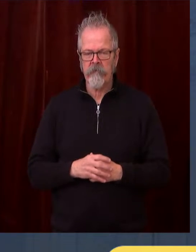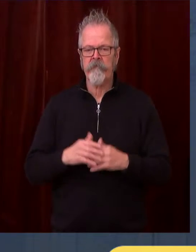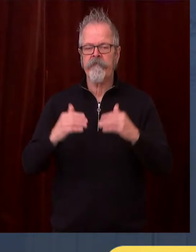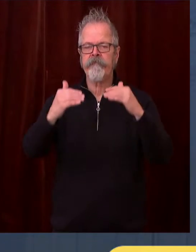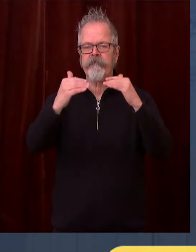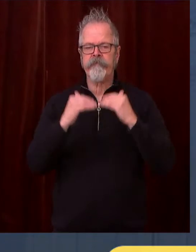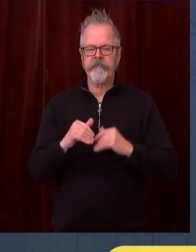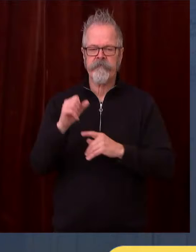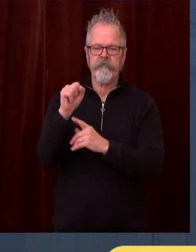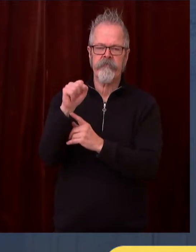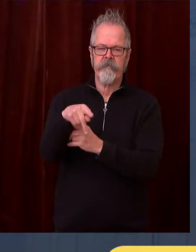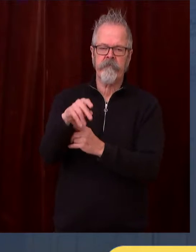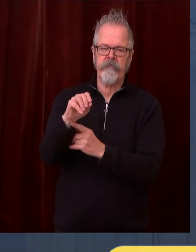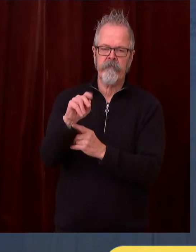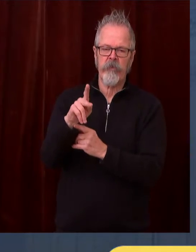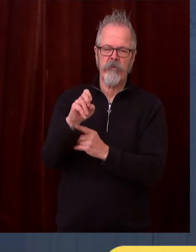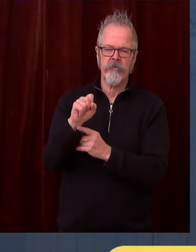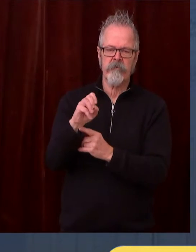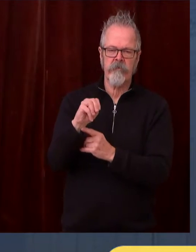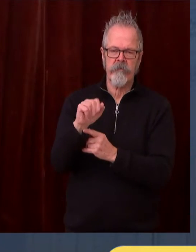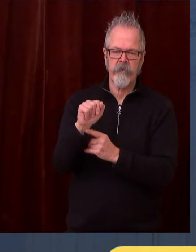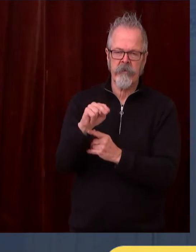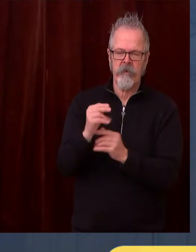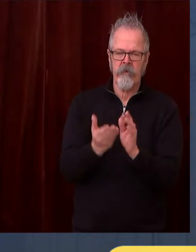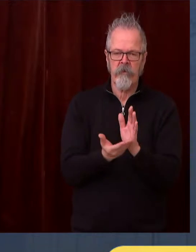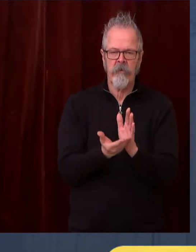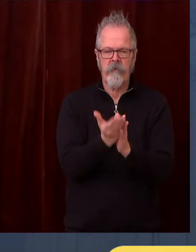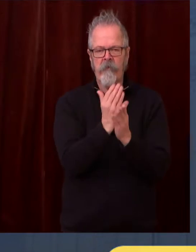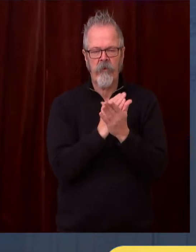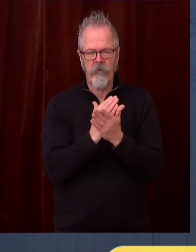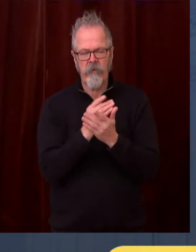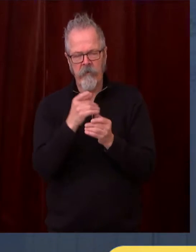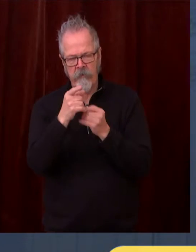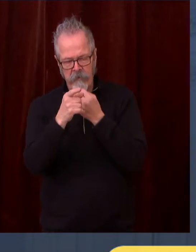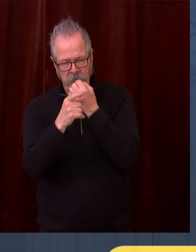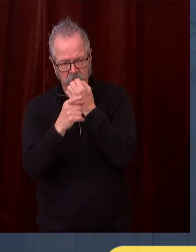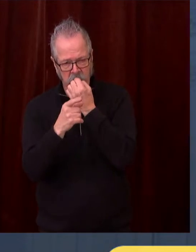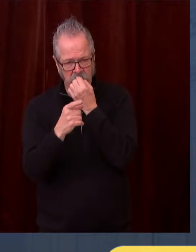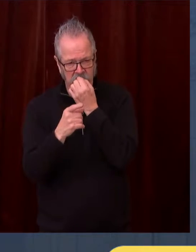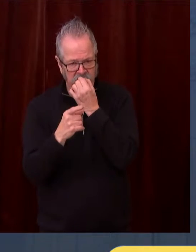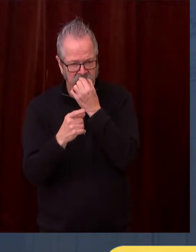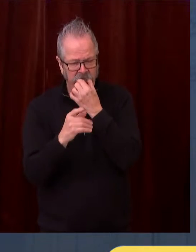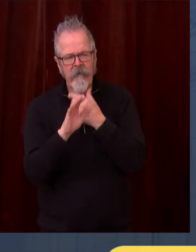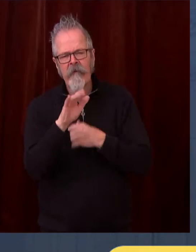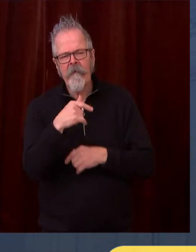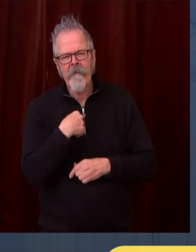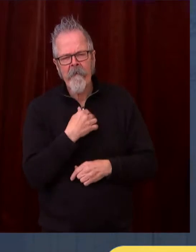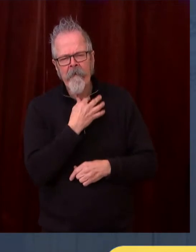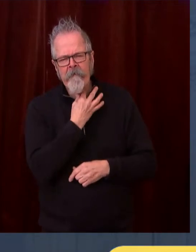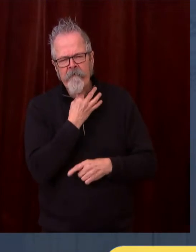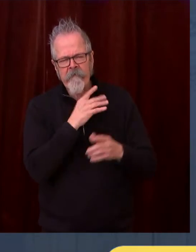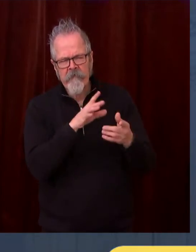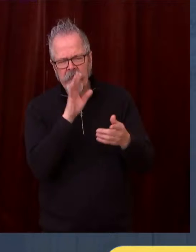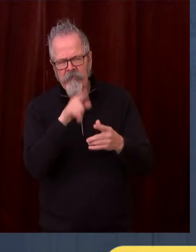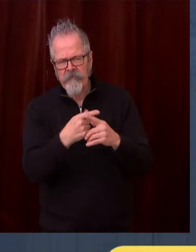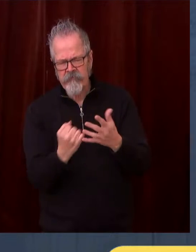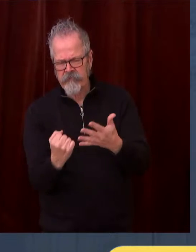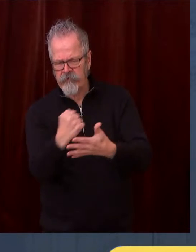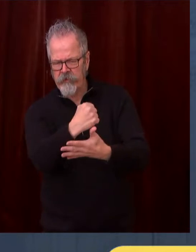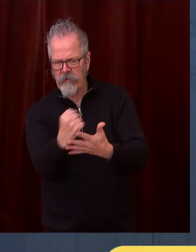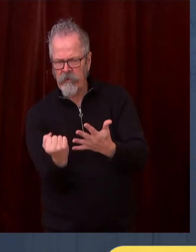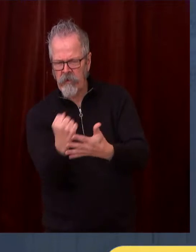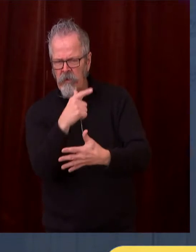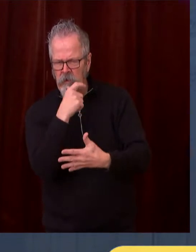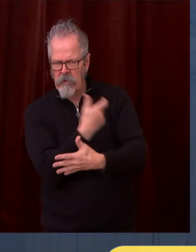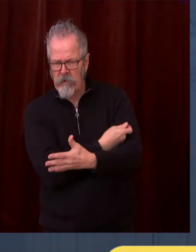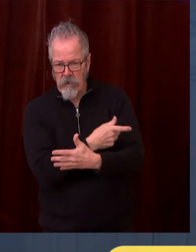going to be for receiving the vaccine beyond healthcare workers and people in long-term care facilities. Will the state